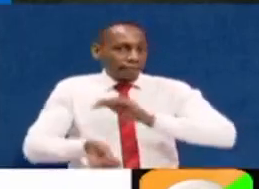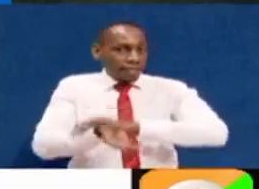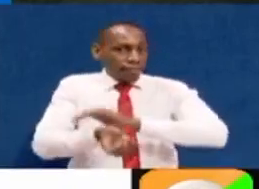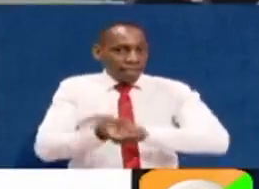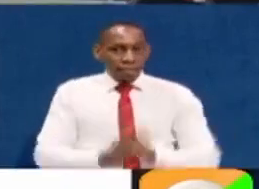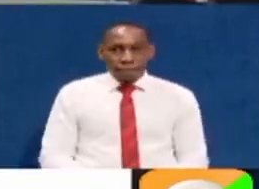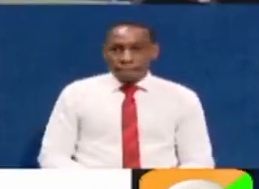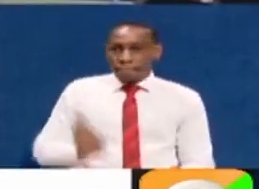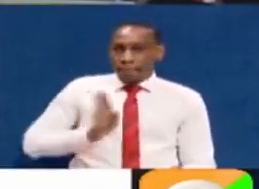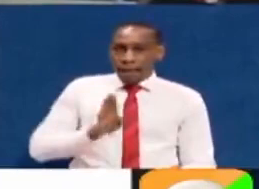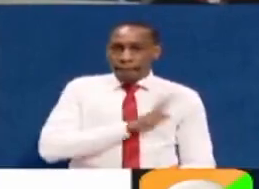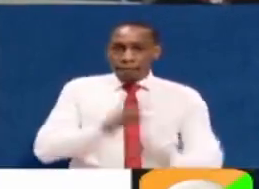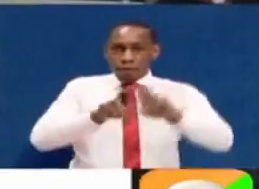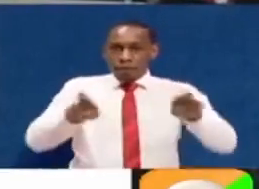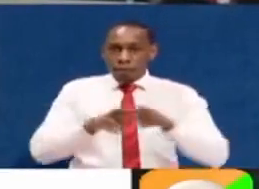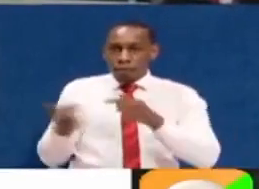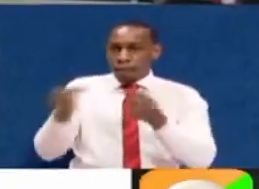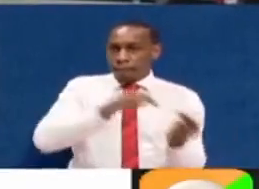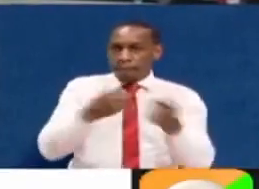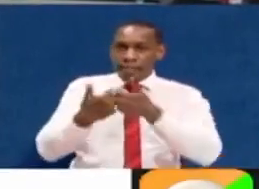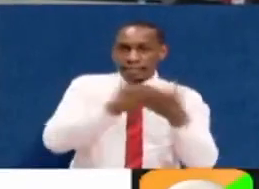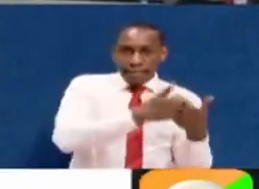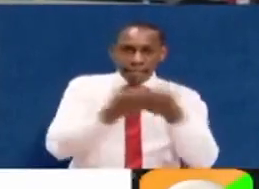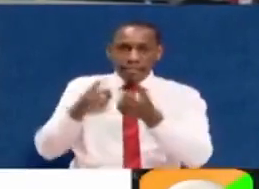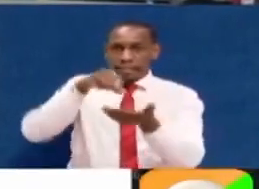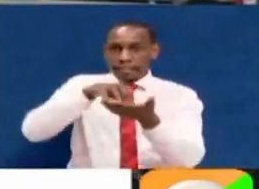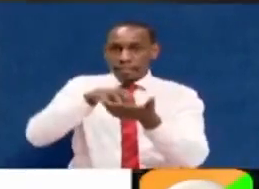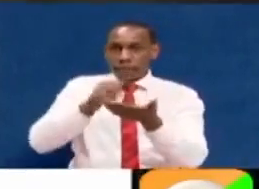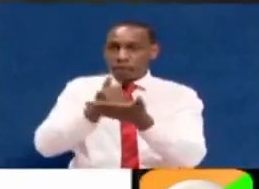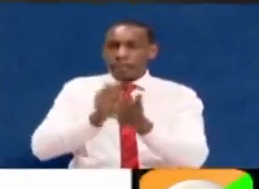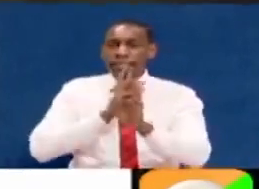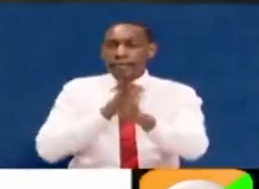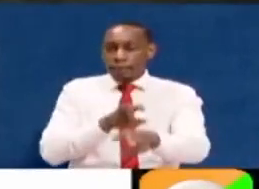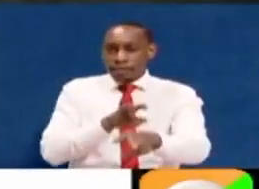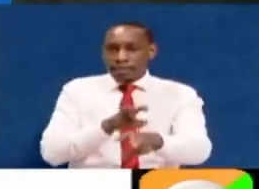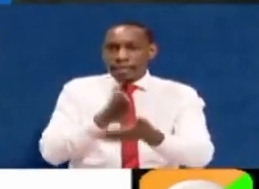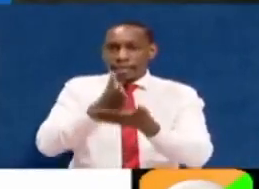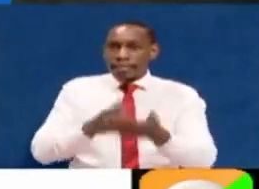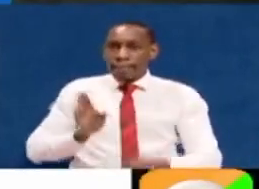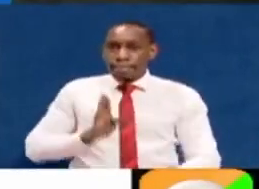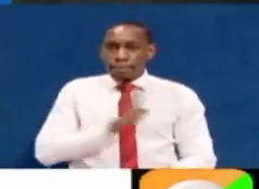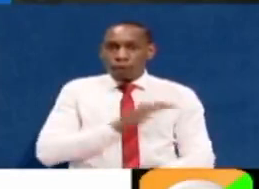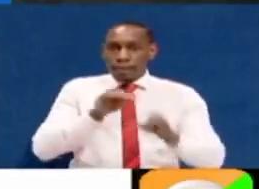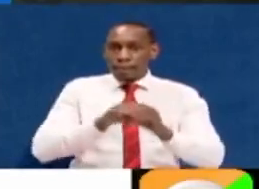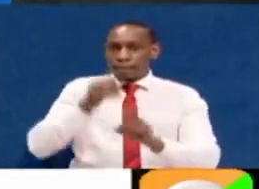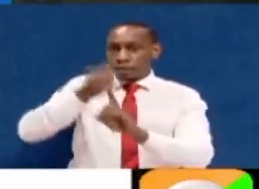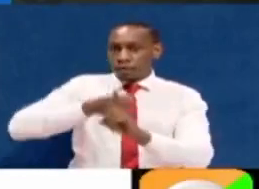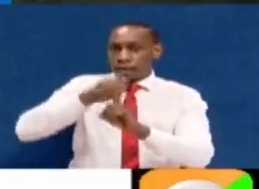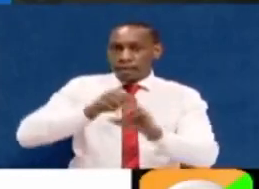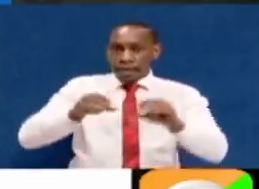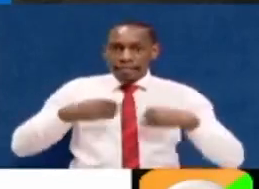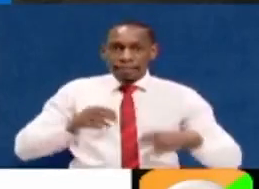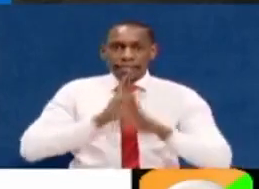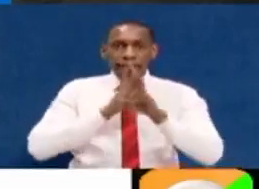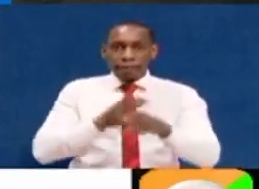explanation. The boardroom wars have caused stalemate in the status of the audit report. Some of the board members that were pushing for adoption of the